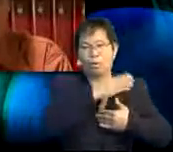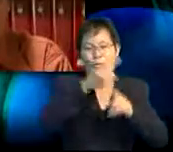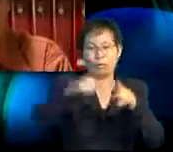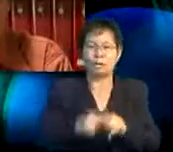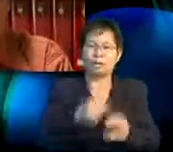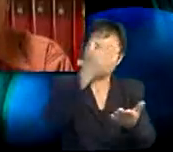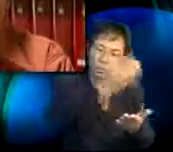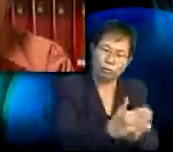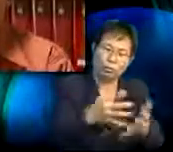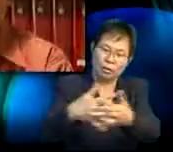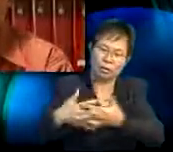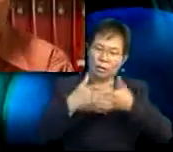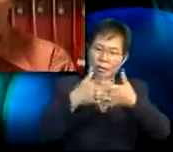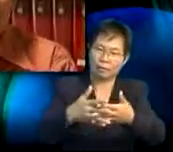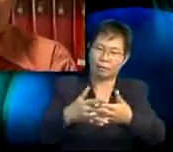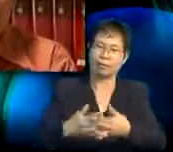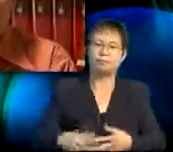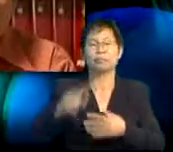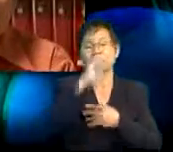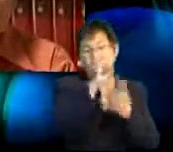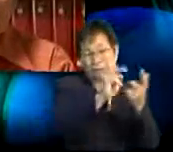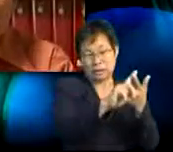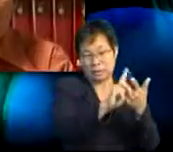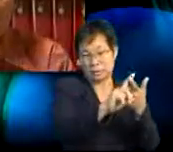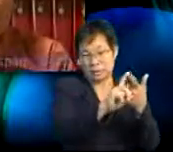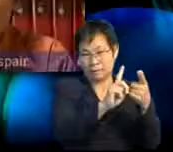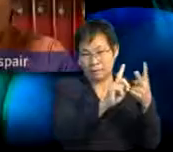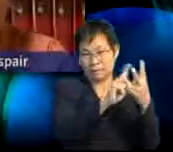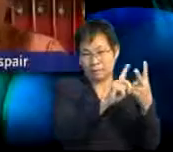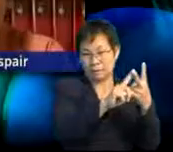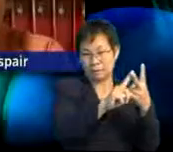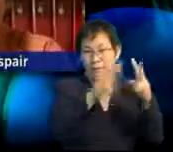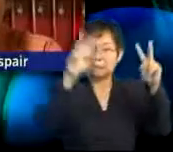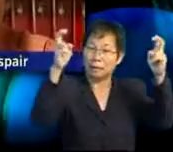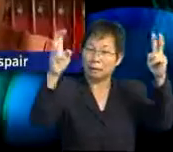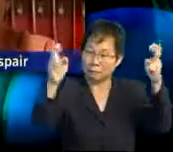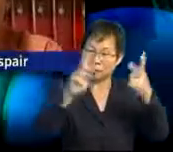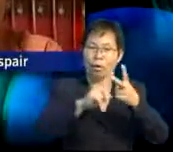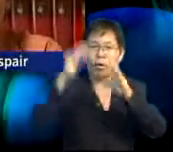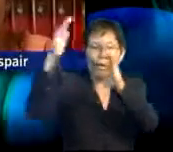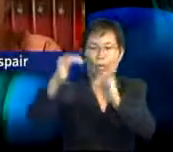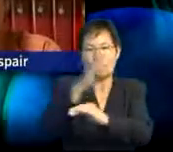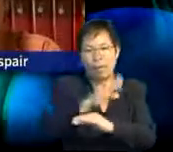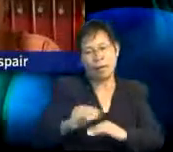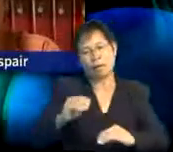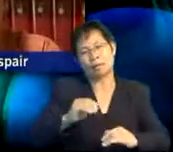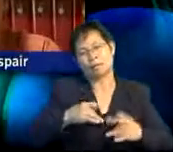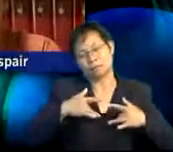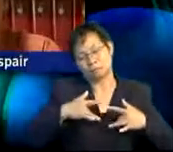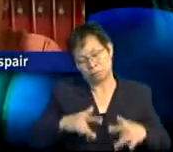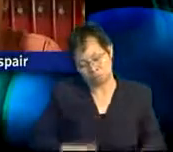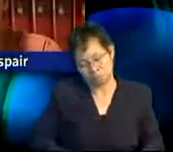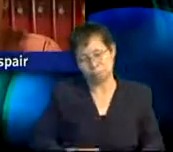America. Now, the second main theme is hope and despair.